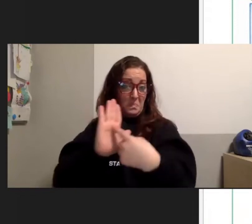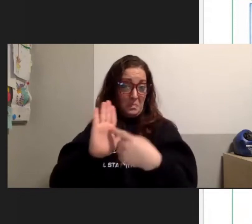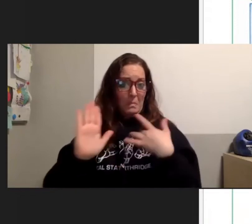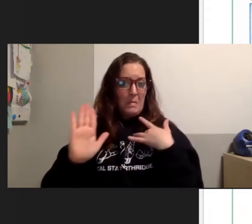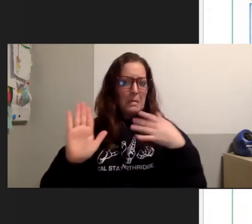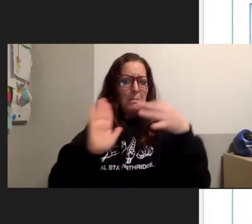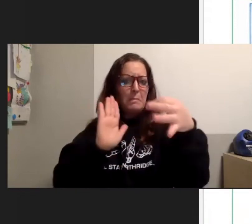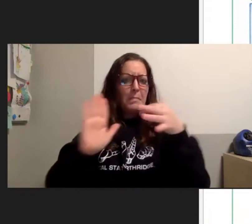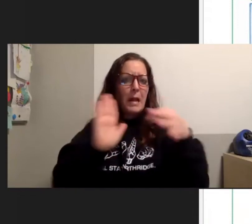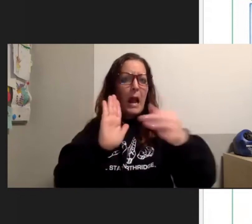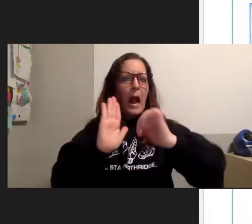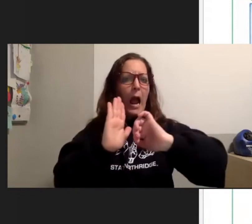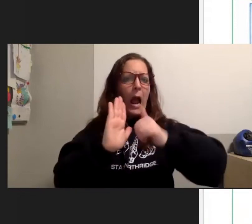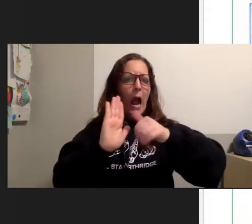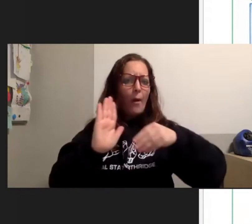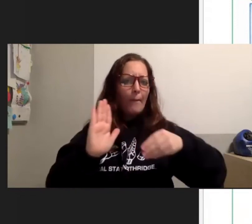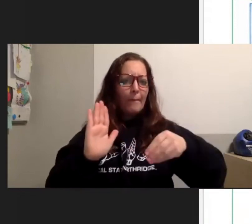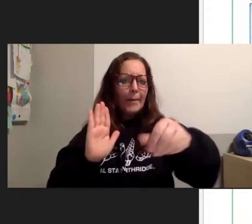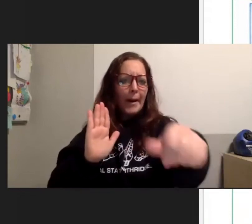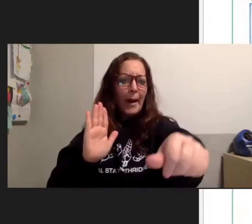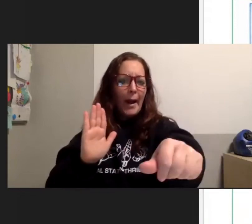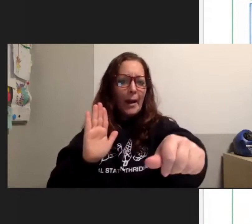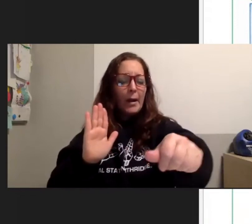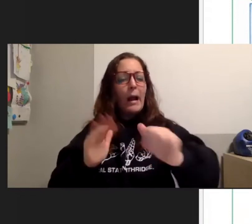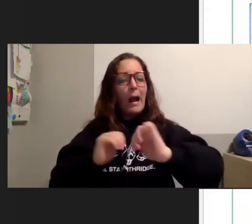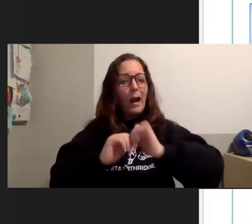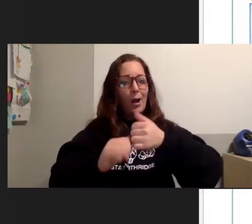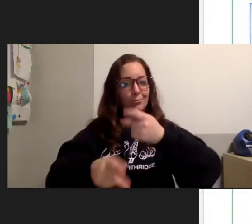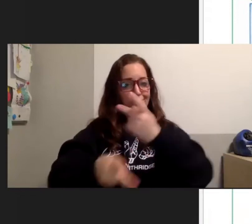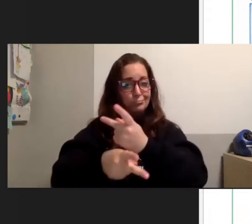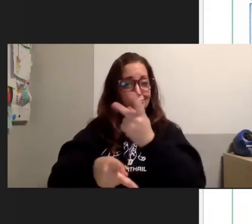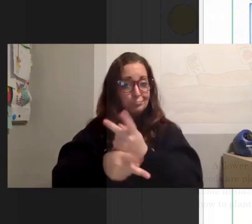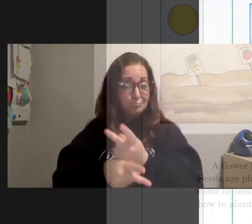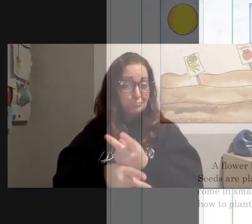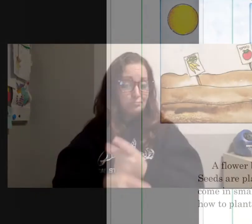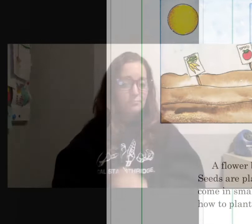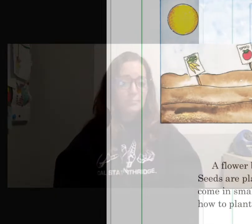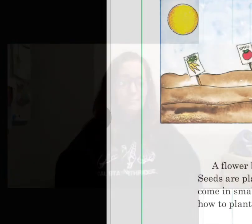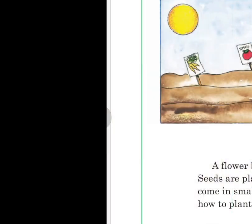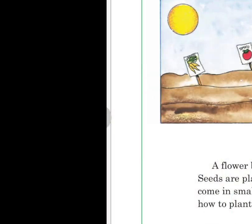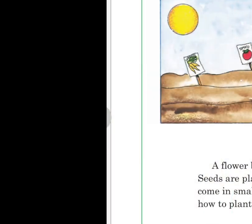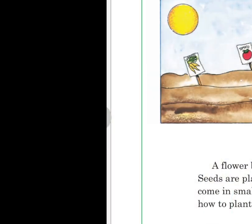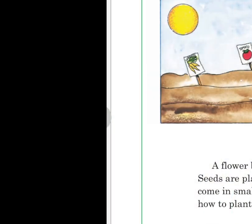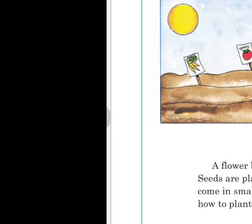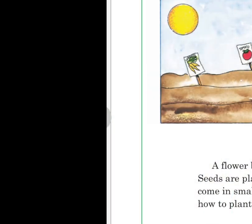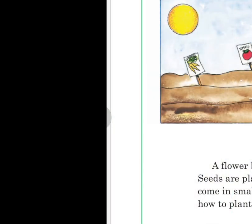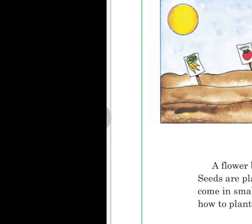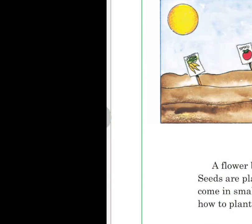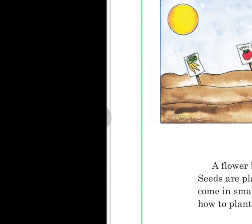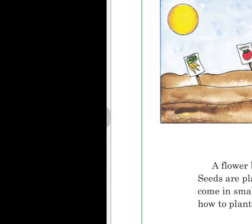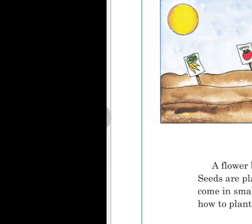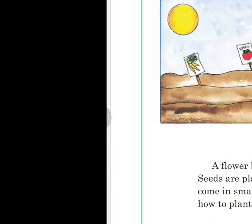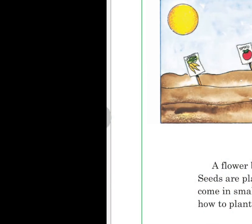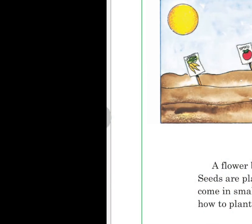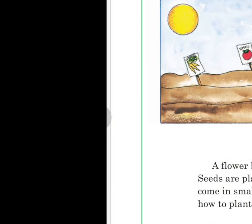Directions explain how to plant the seeds and care for the plants.